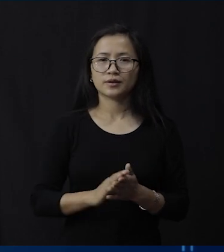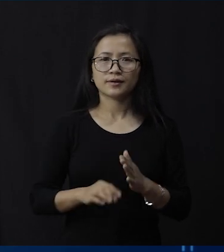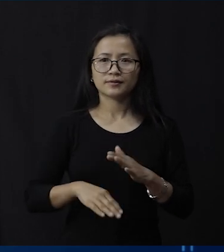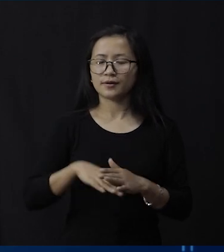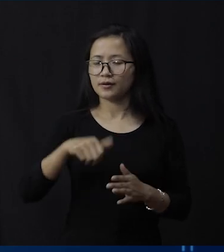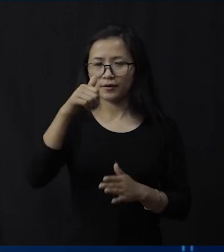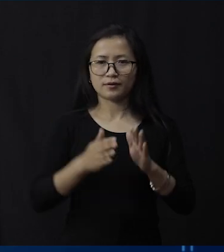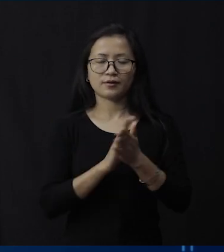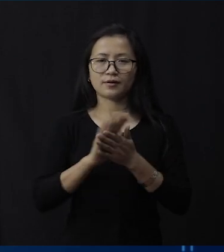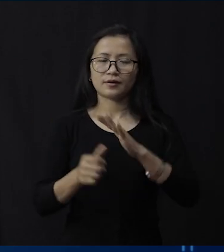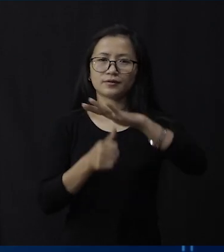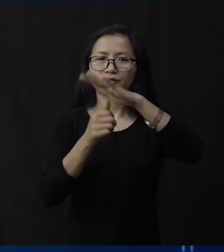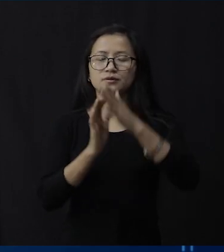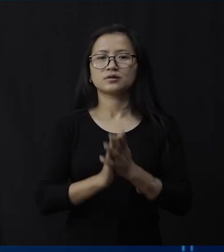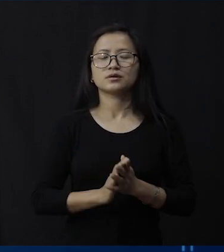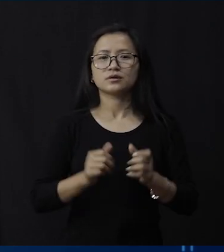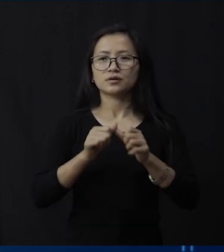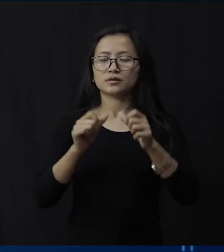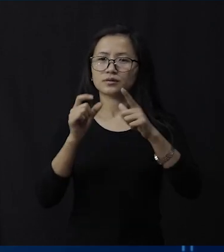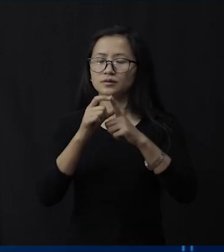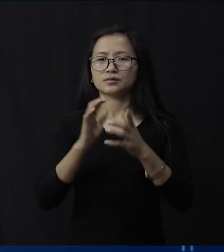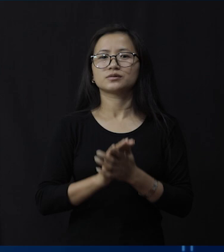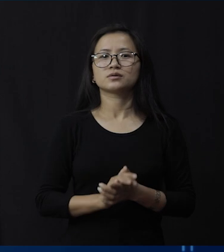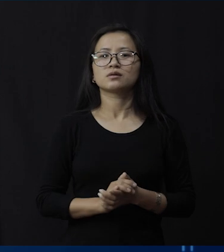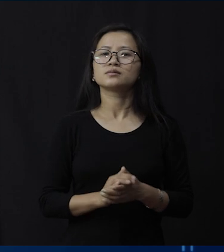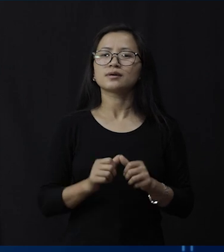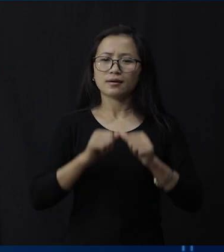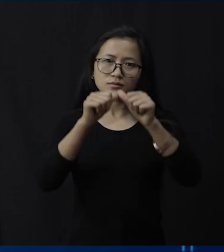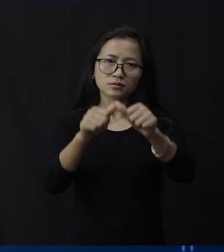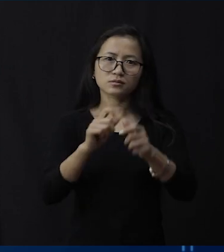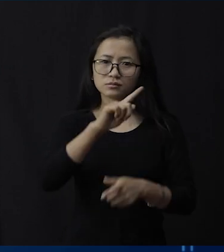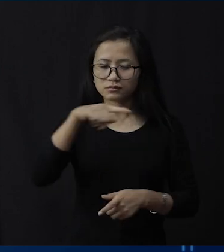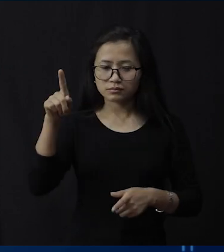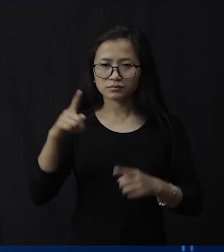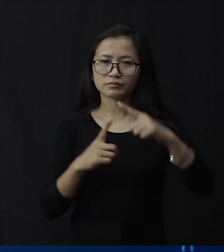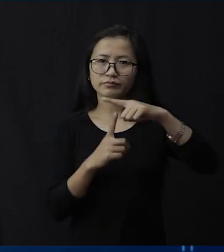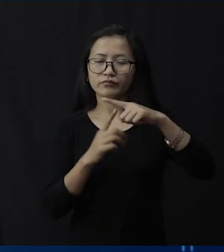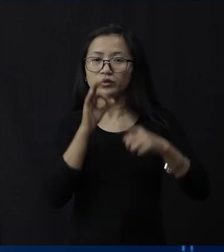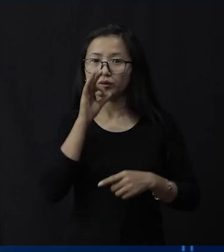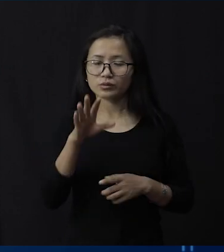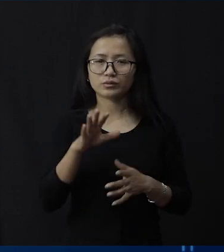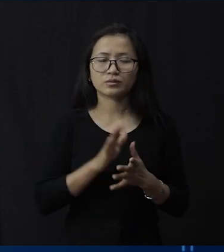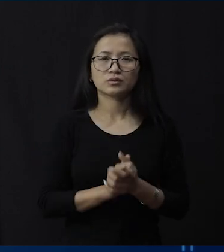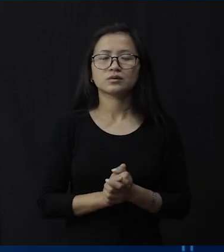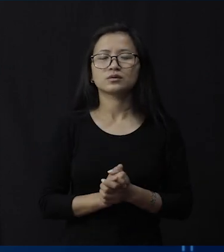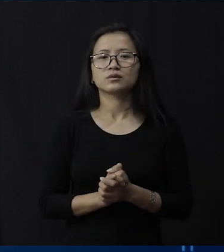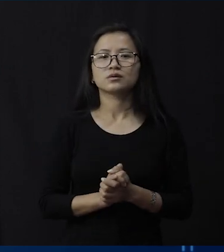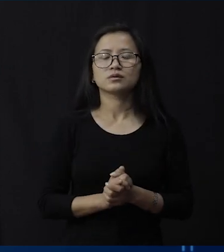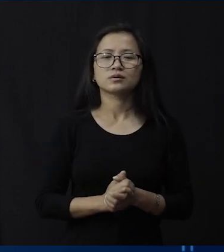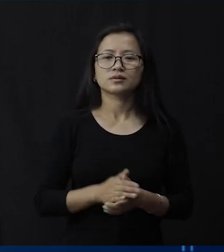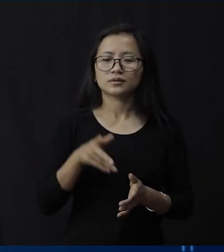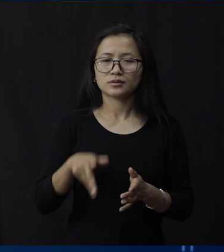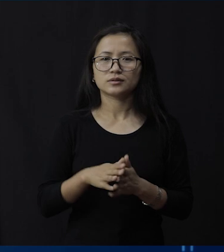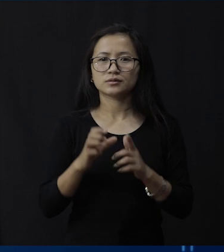state administration. Answer is true, right? It is not the SDO, EAC or the ADC, but